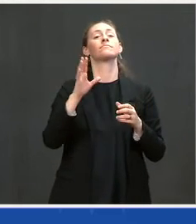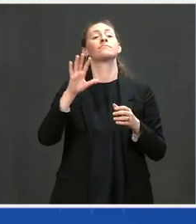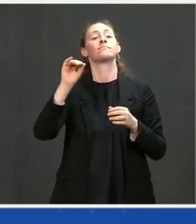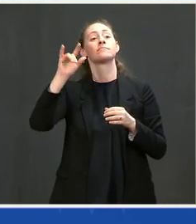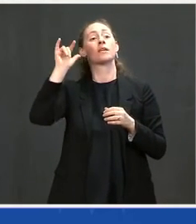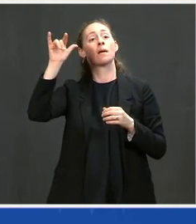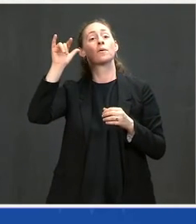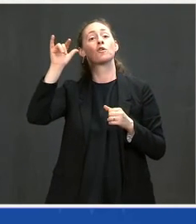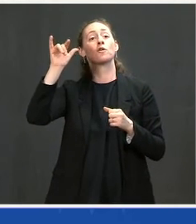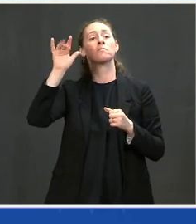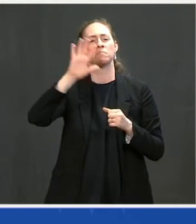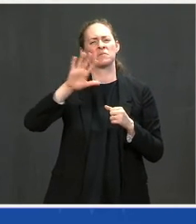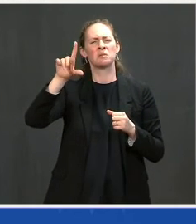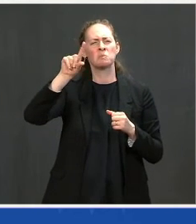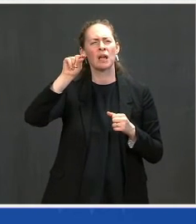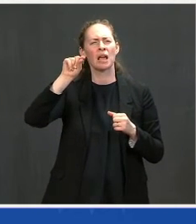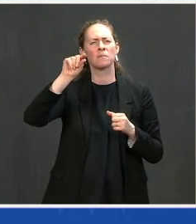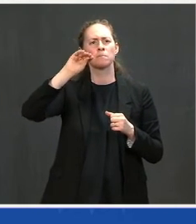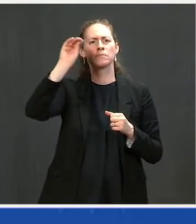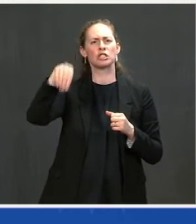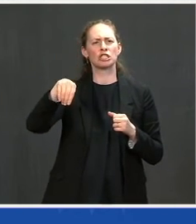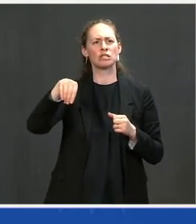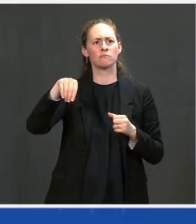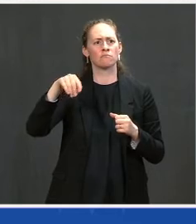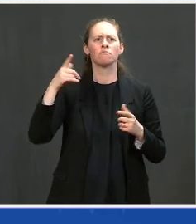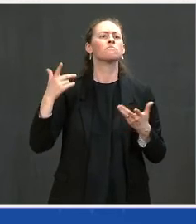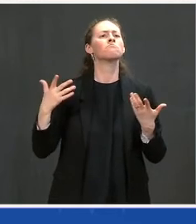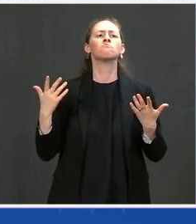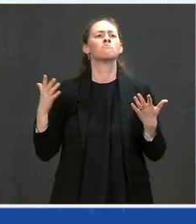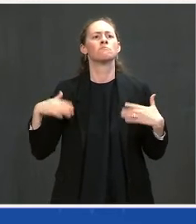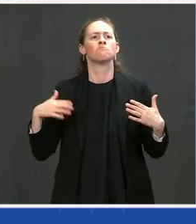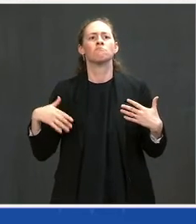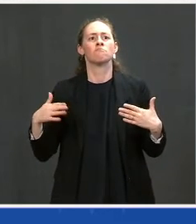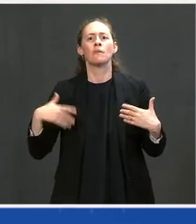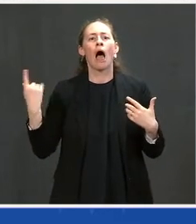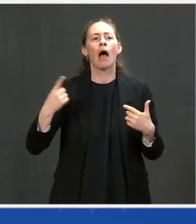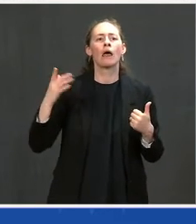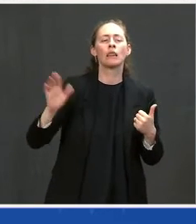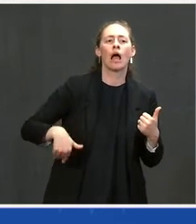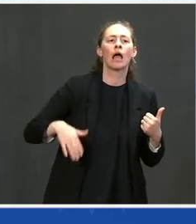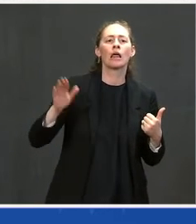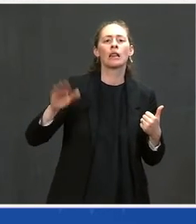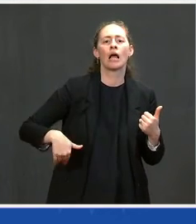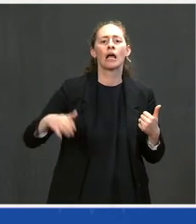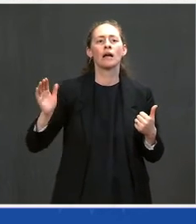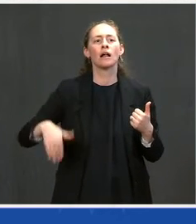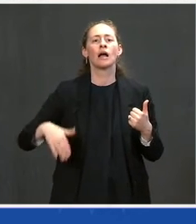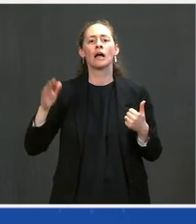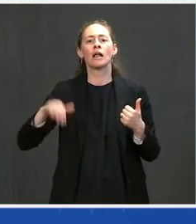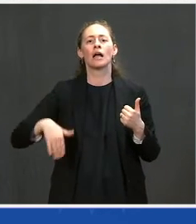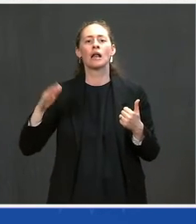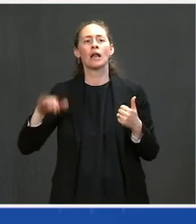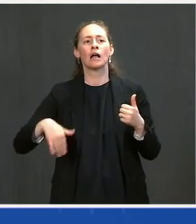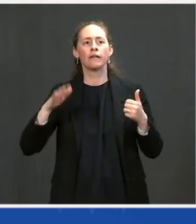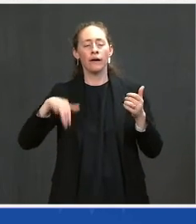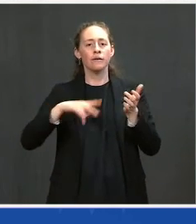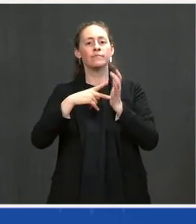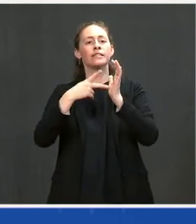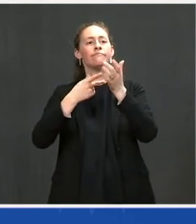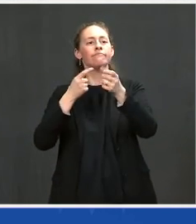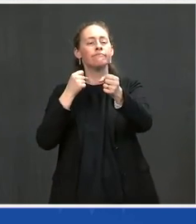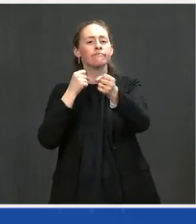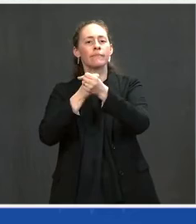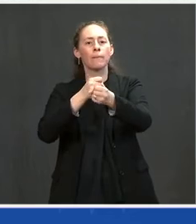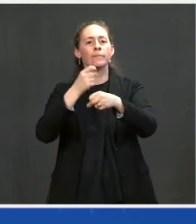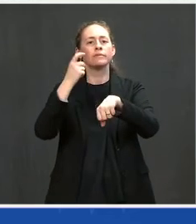weren't on time, resulting in 1.5 million hours lost in production. 6 to